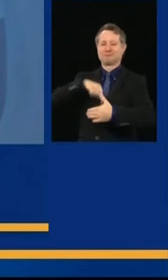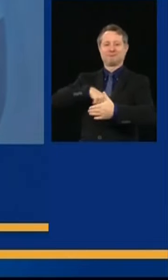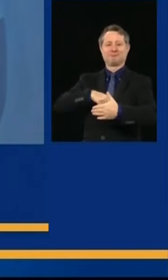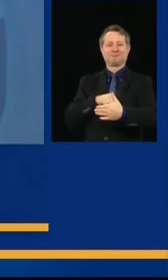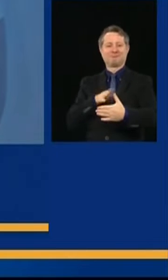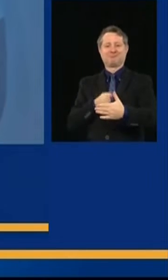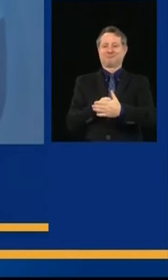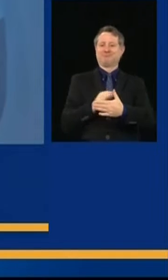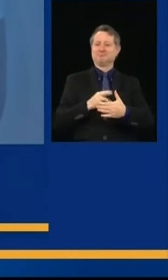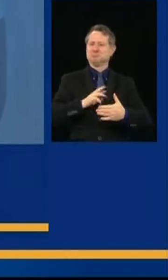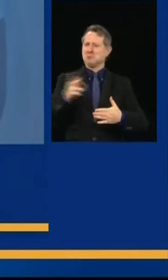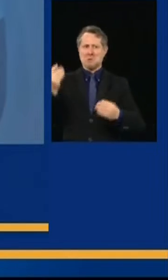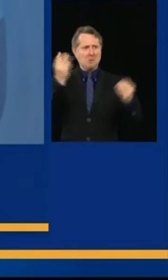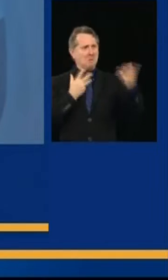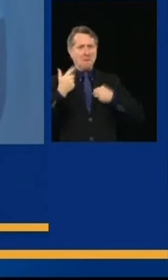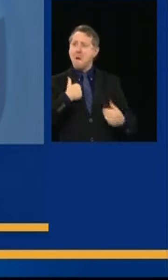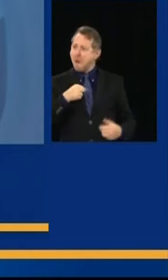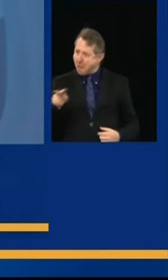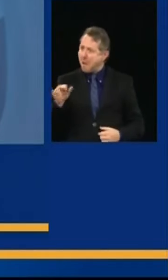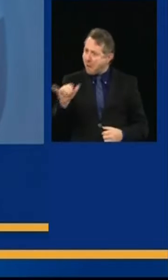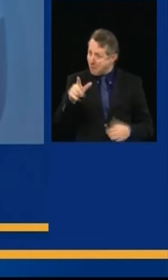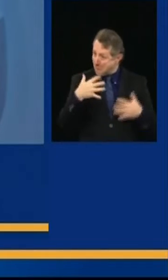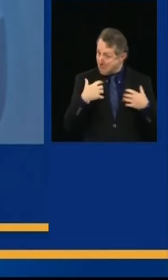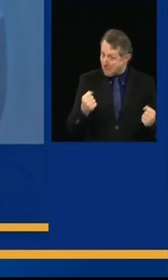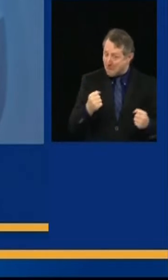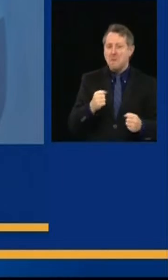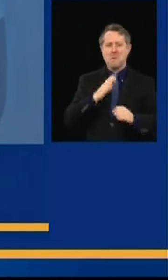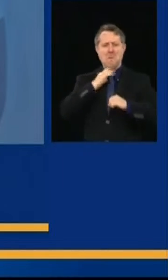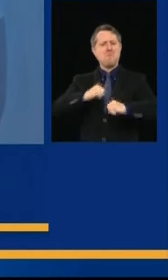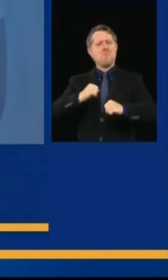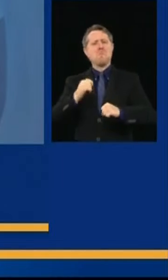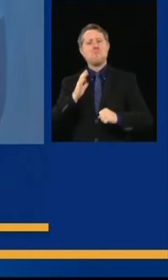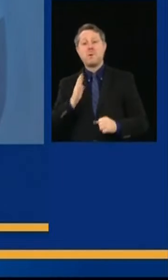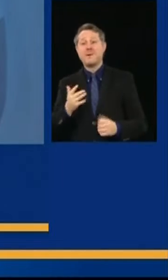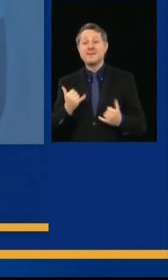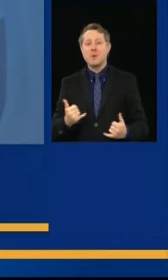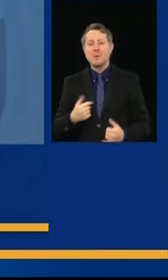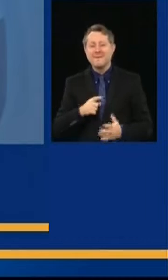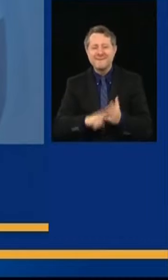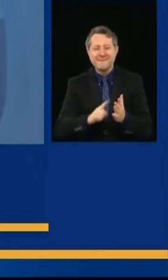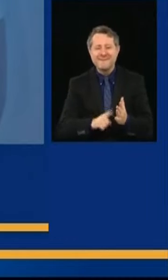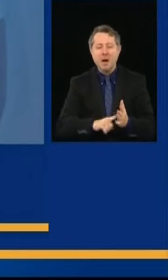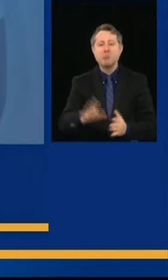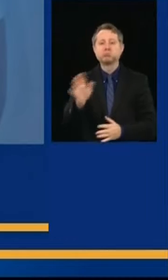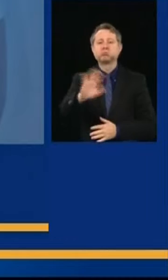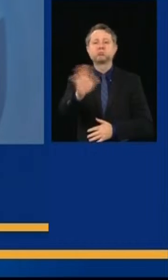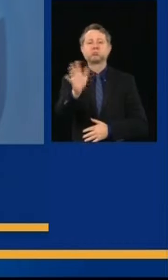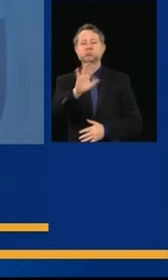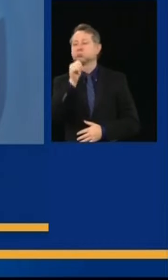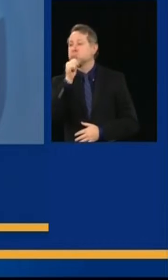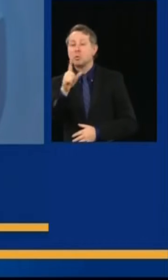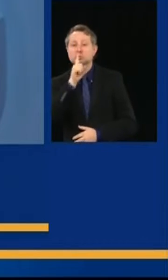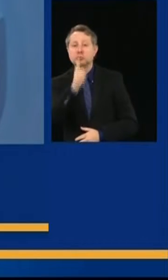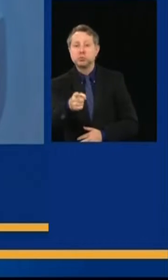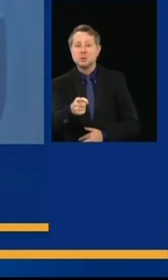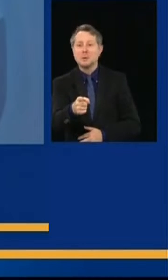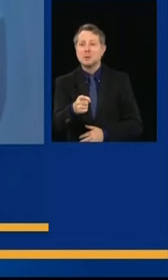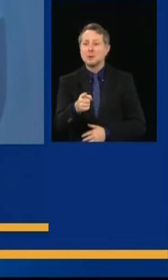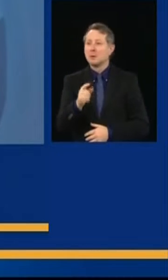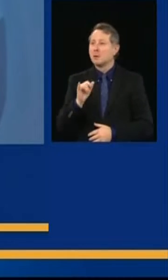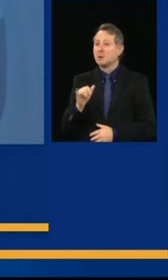Now it turns out maybe you're not immune, even if you had it. Maybe you have some immunity, but not total immunity, we're not